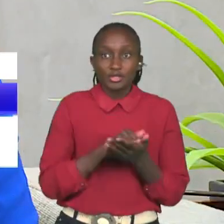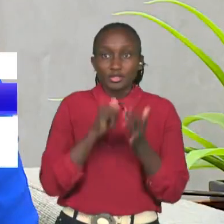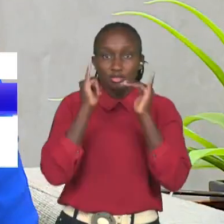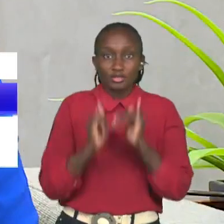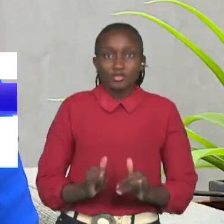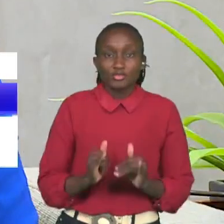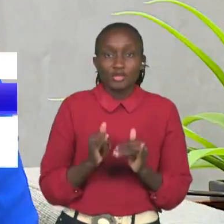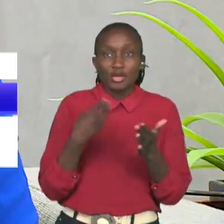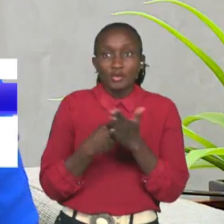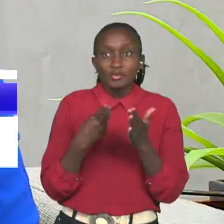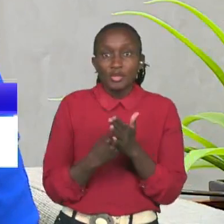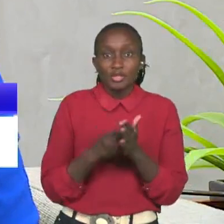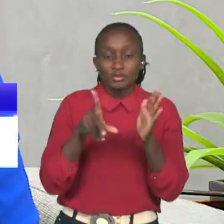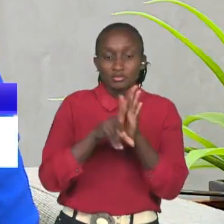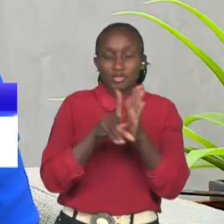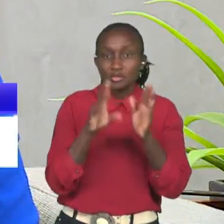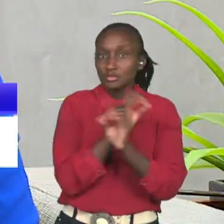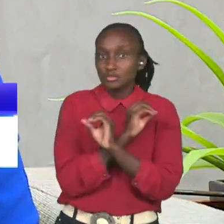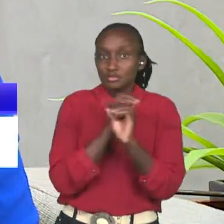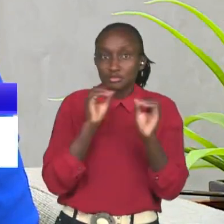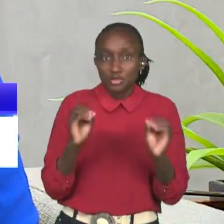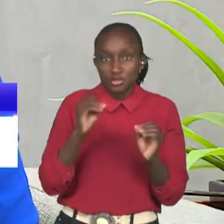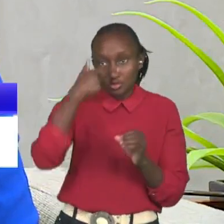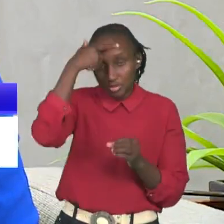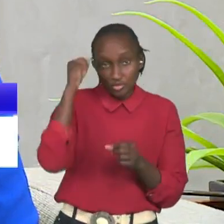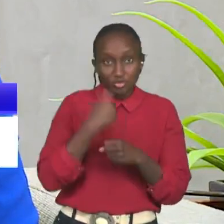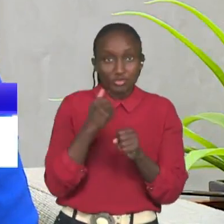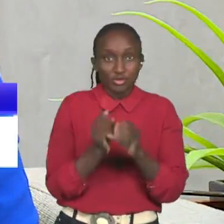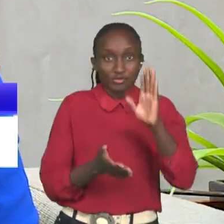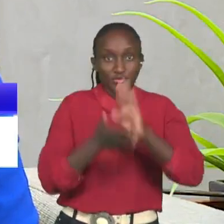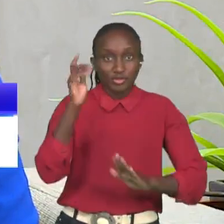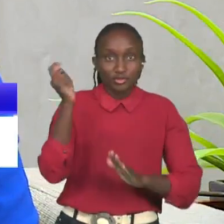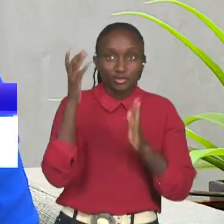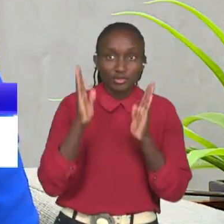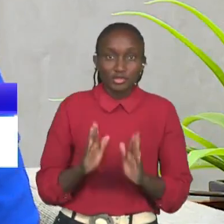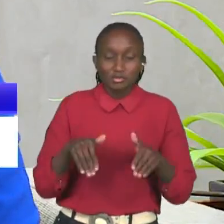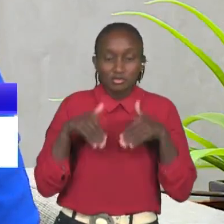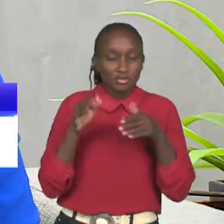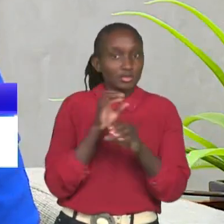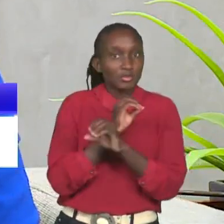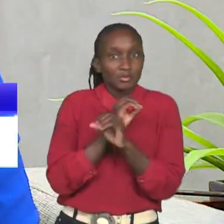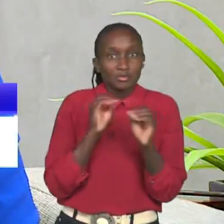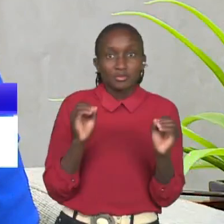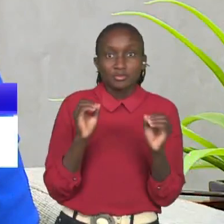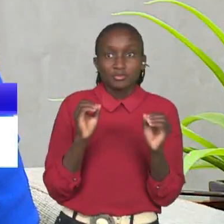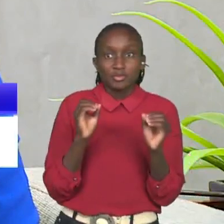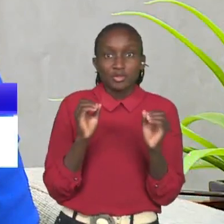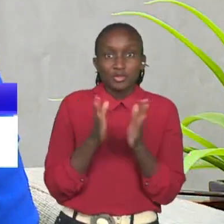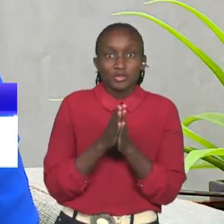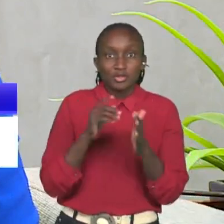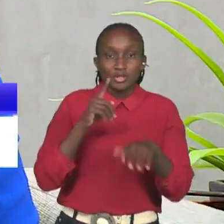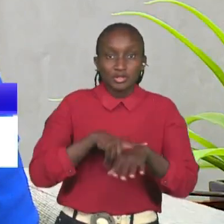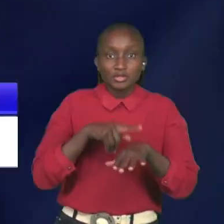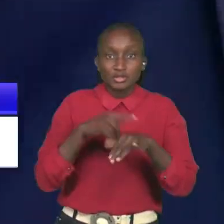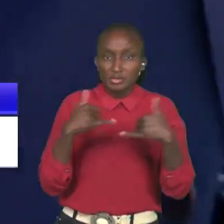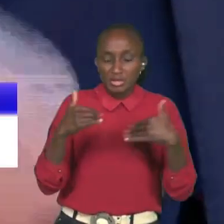currency was not legal because it was done suddenly. Kenyans were not awaiting for that. And also the timeline was a